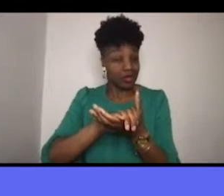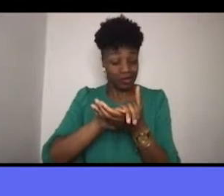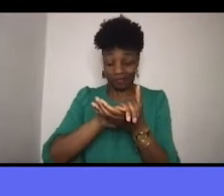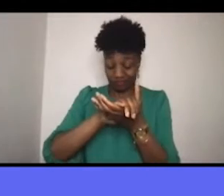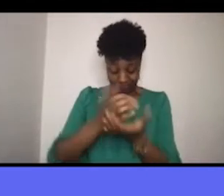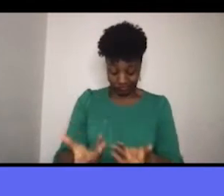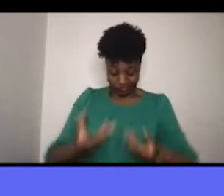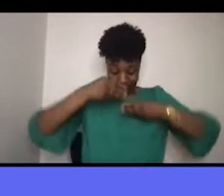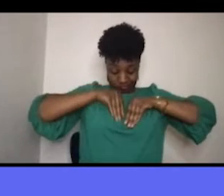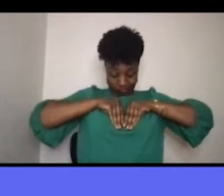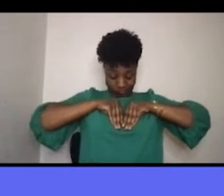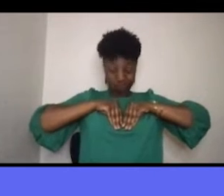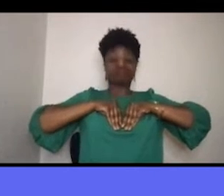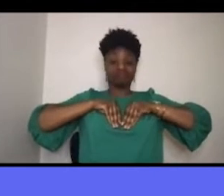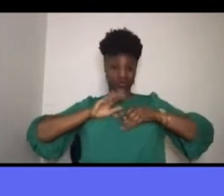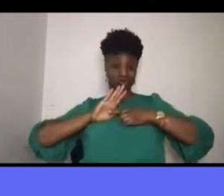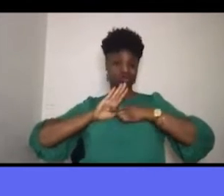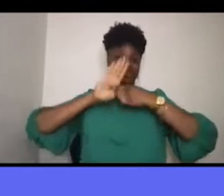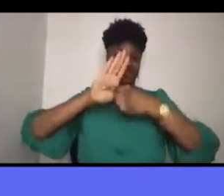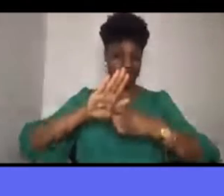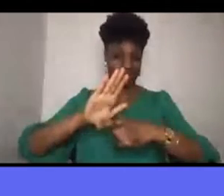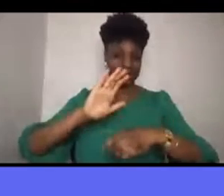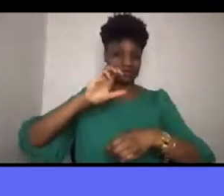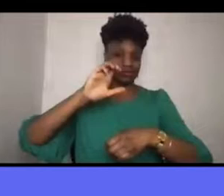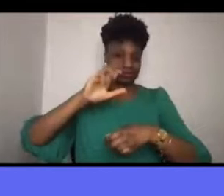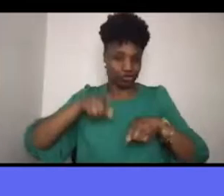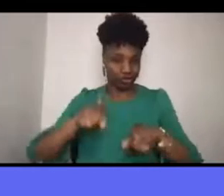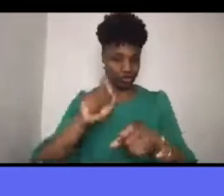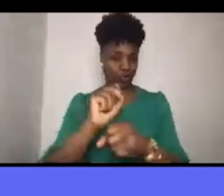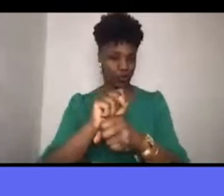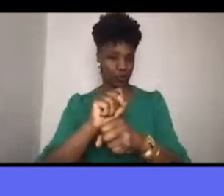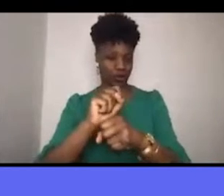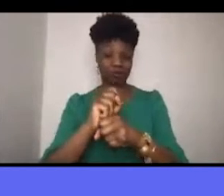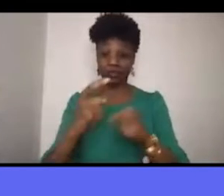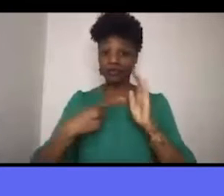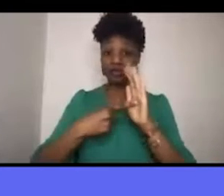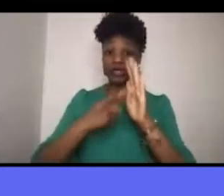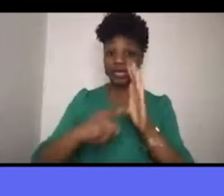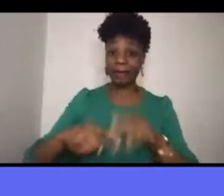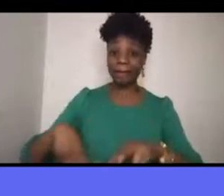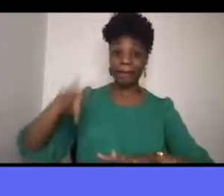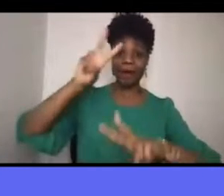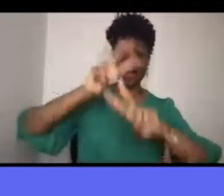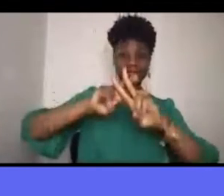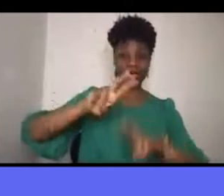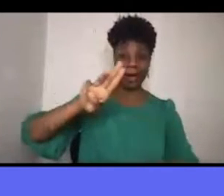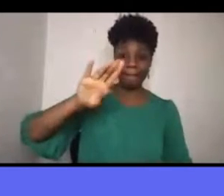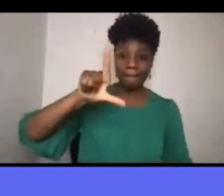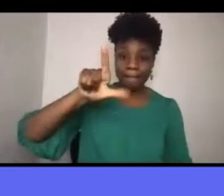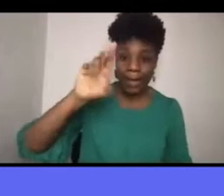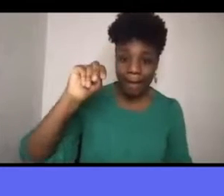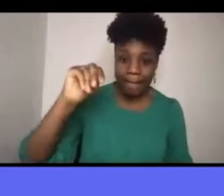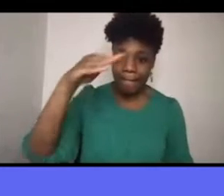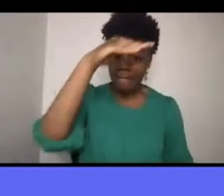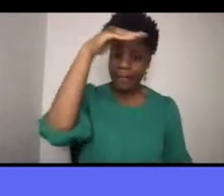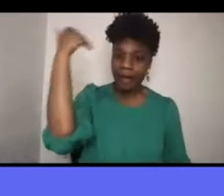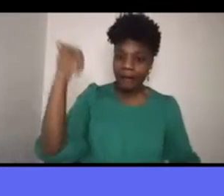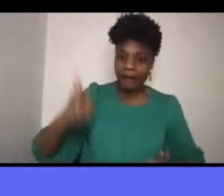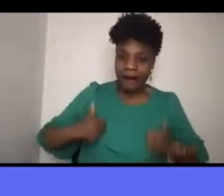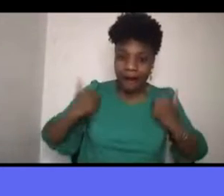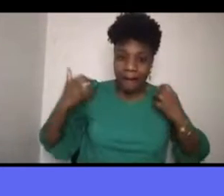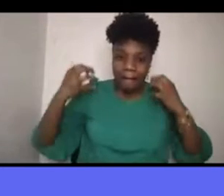jobs, like Wow. today, and especially with Black Lives Matter and so many other movements and things. A lot